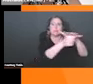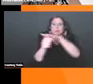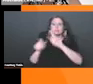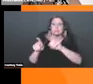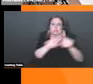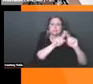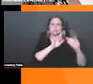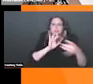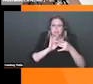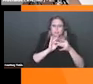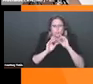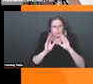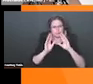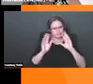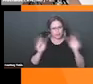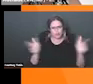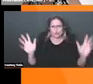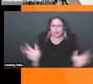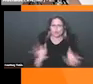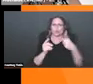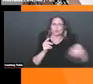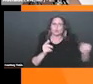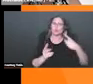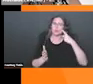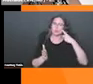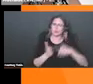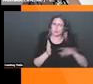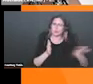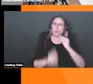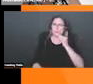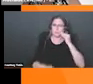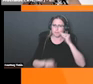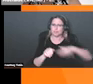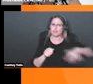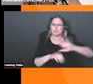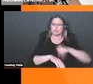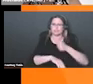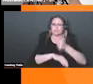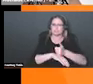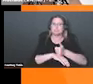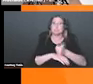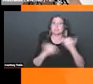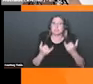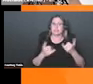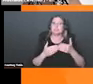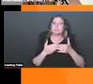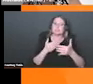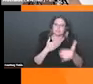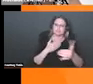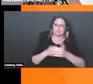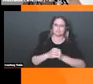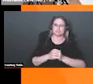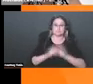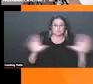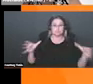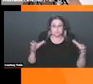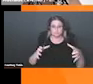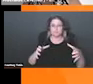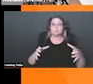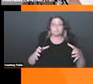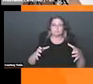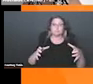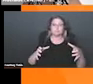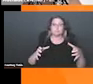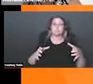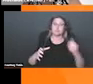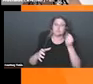so we invite and encourage each of you to give recognition to the land you occupy today and every day. As we gather for today's event, we are reminded